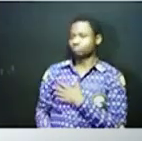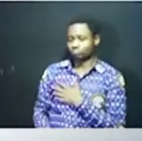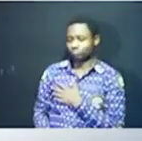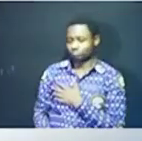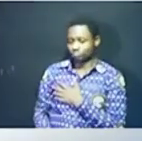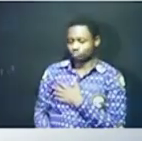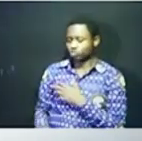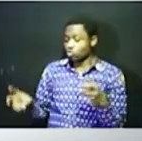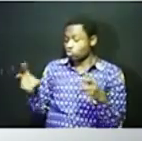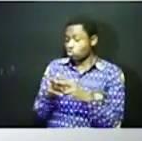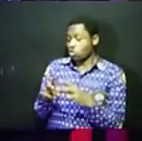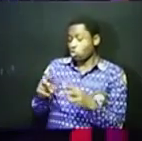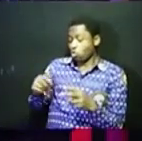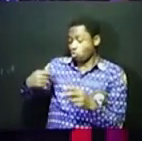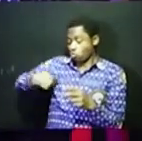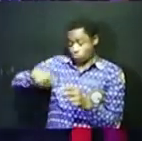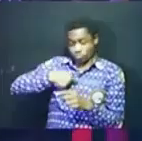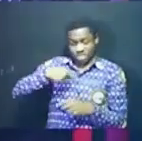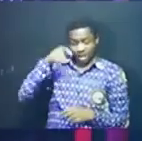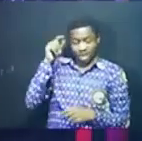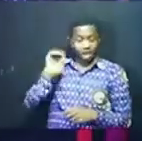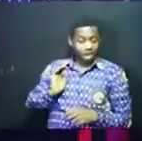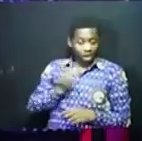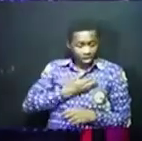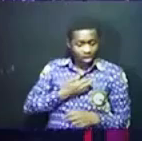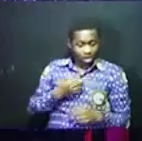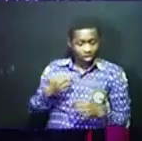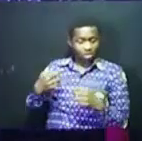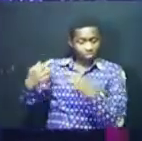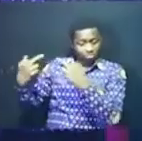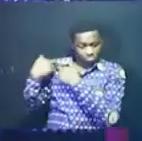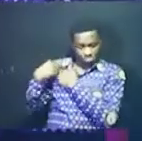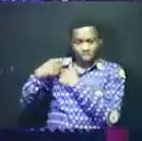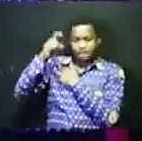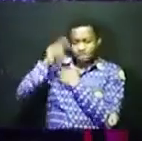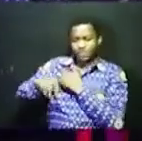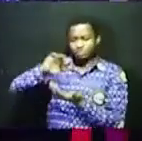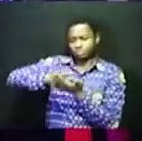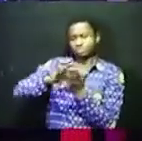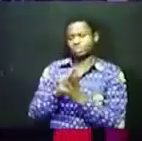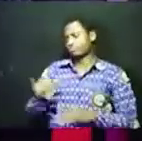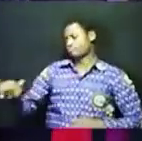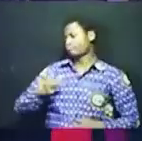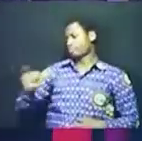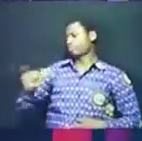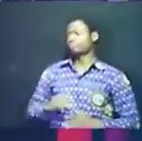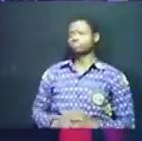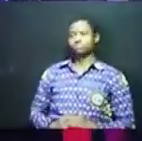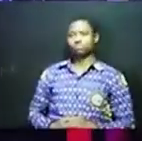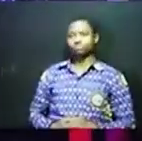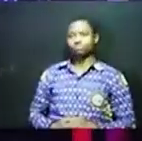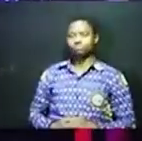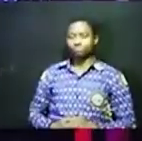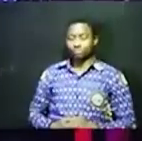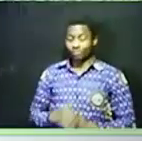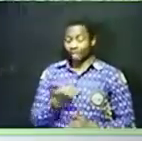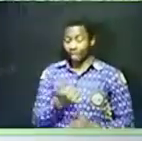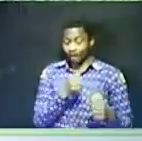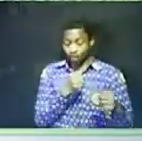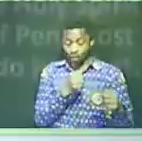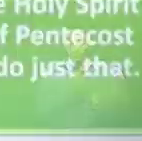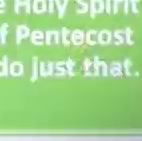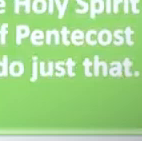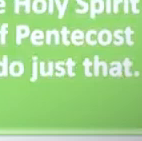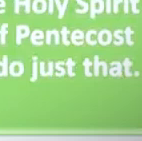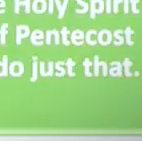the same. The way and an air yet one but I titre, and in a yen so yet, and say. See, and the power of the Holy Spirit that